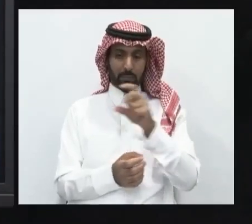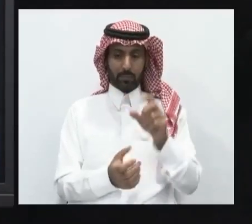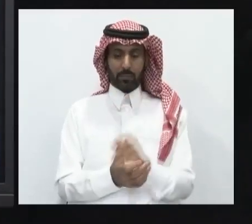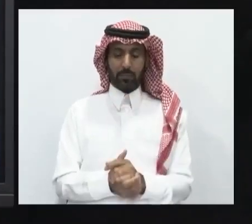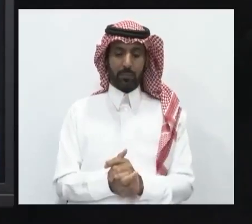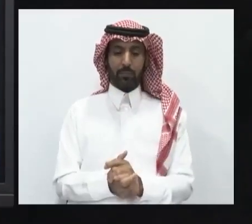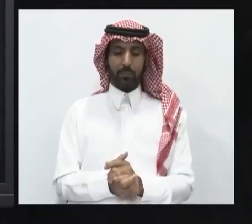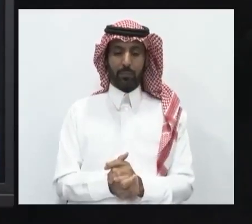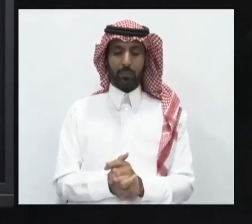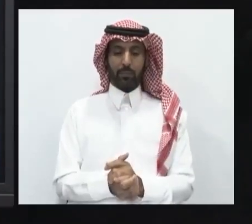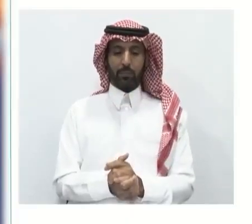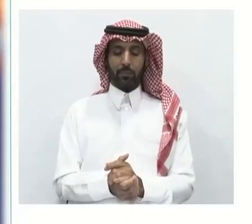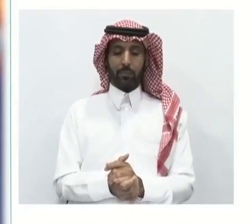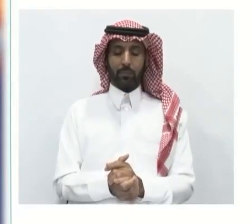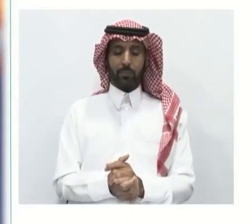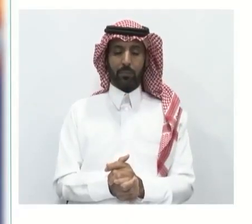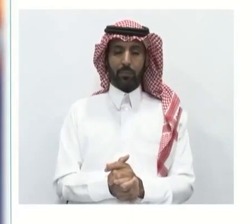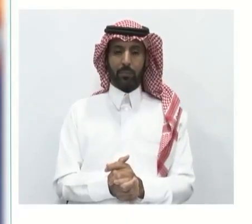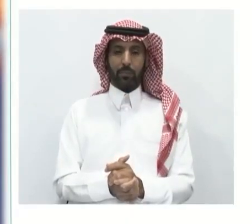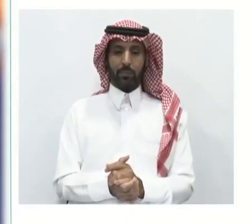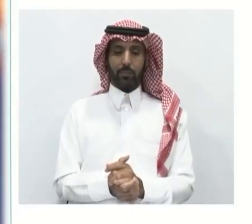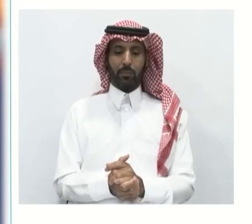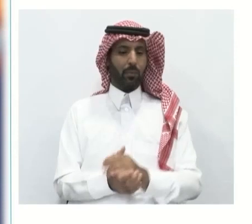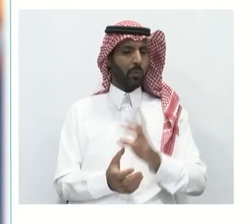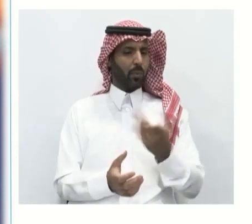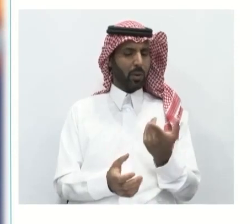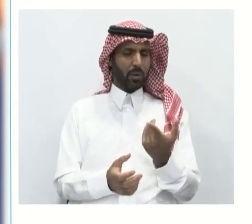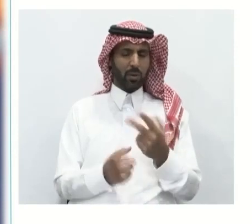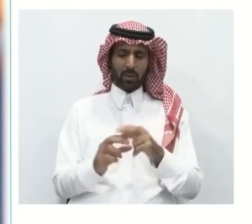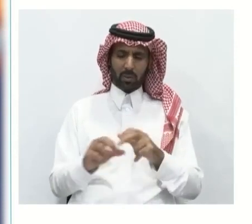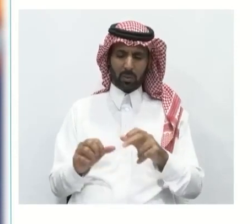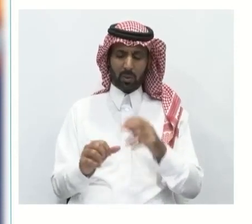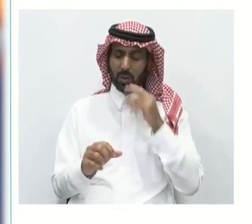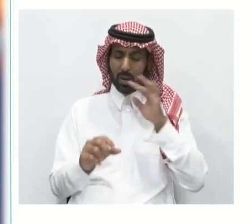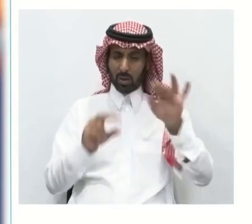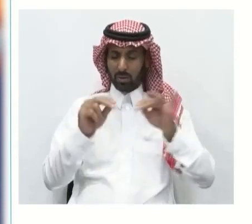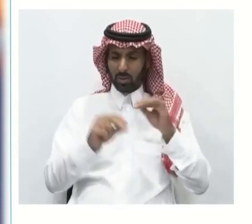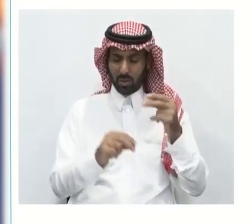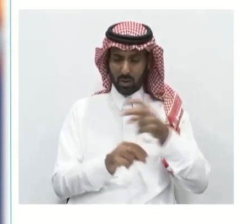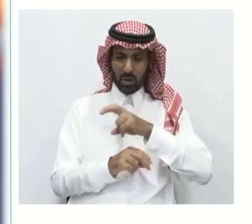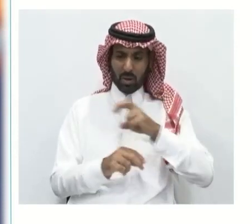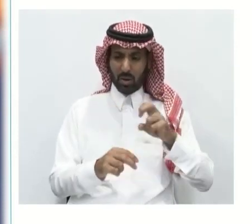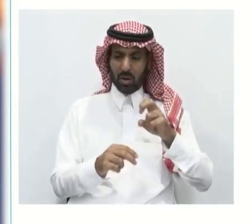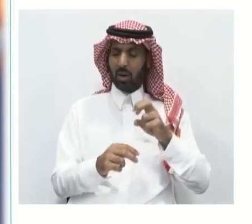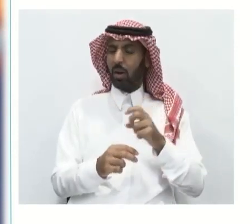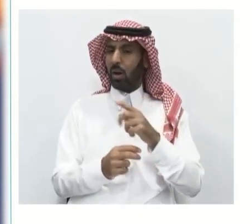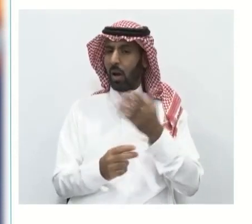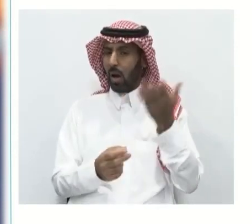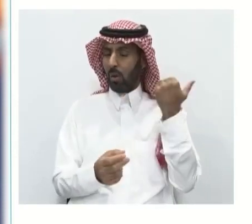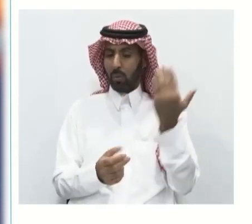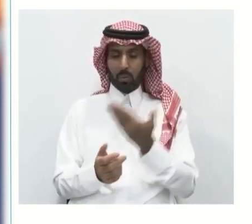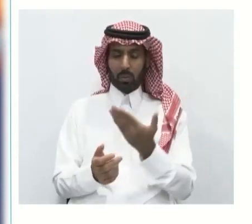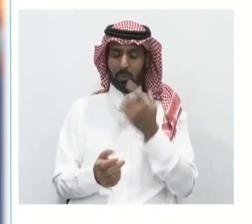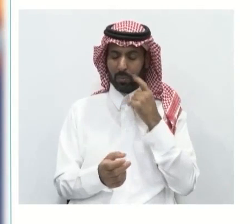about criminals and crime. What mystery or crime stories have you read? Talk about